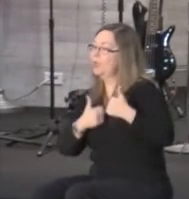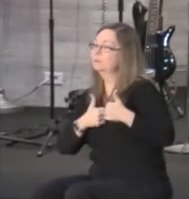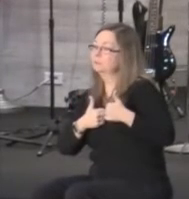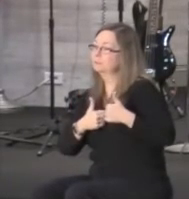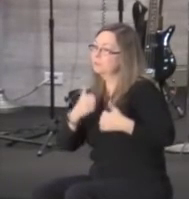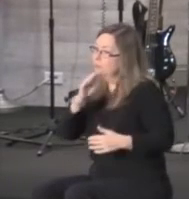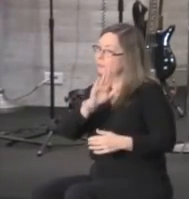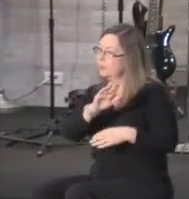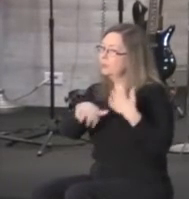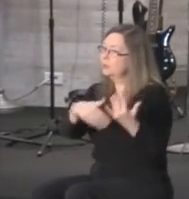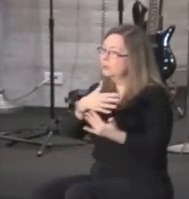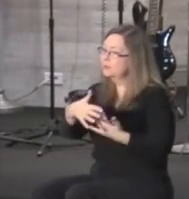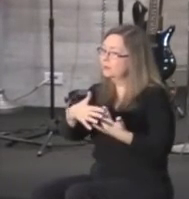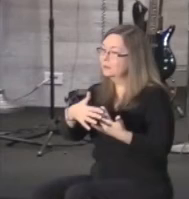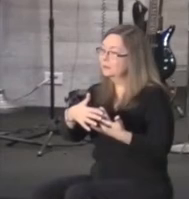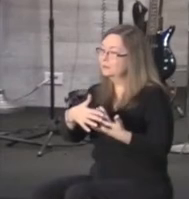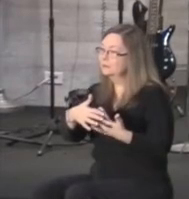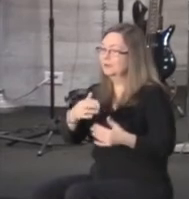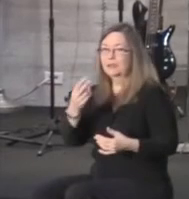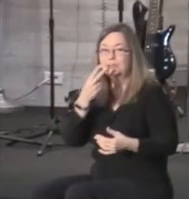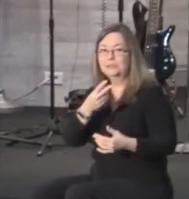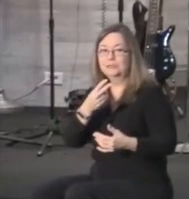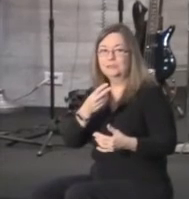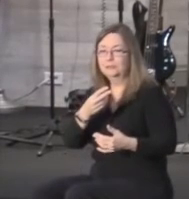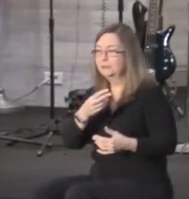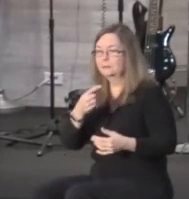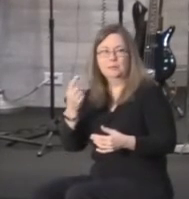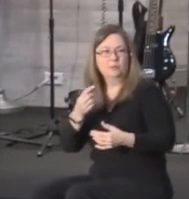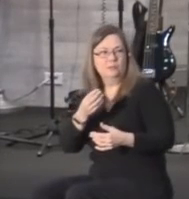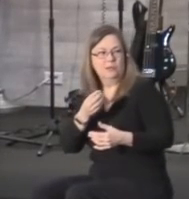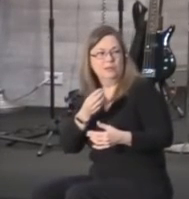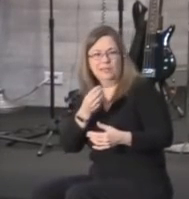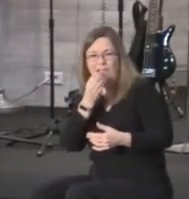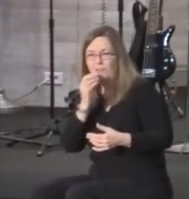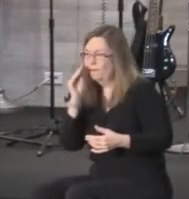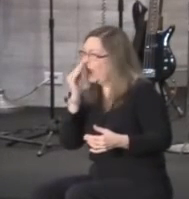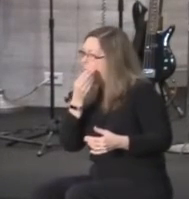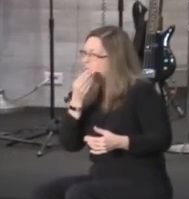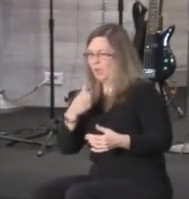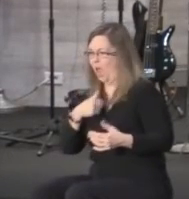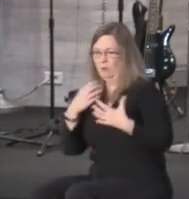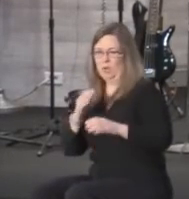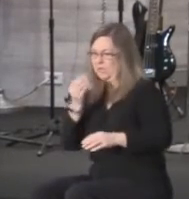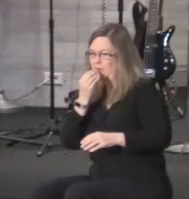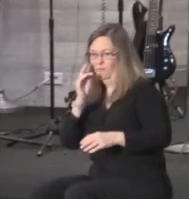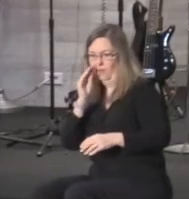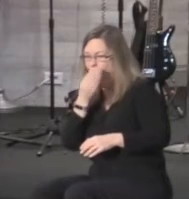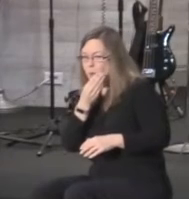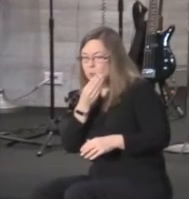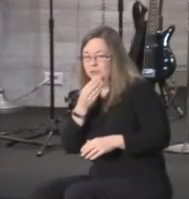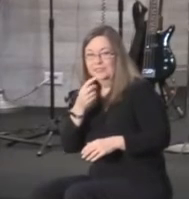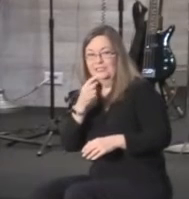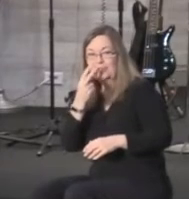they interacted, and I'd watch Henry eat flowers. I thought to myself, oh, I don't think I want to eat flowers. And I'd